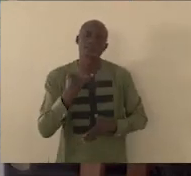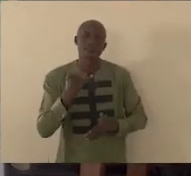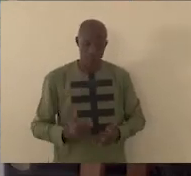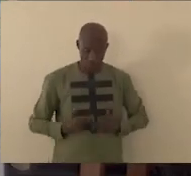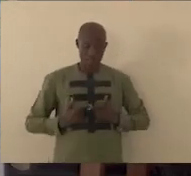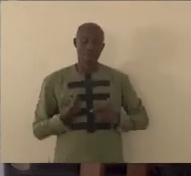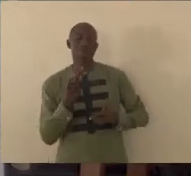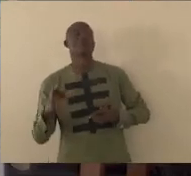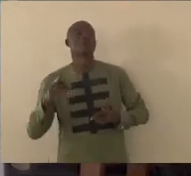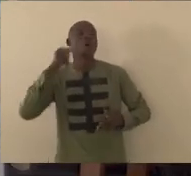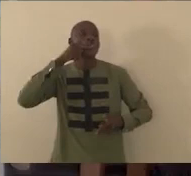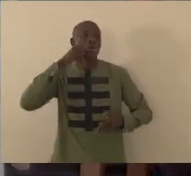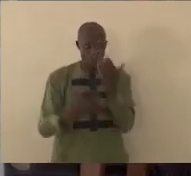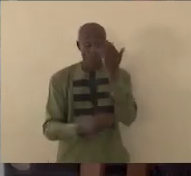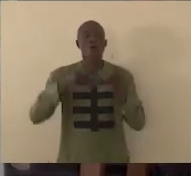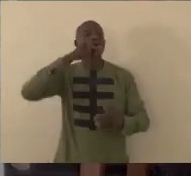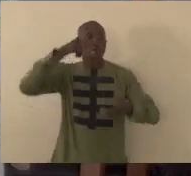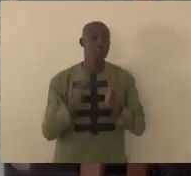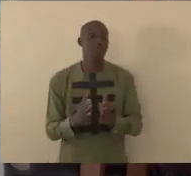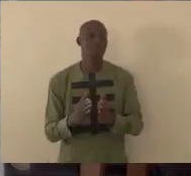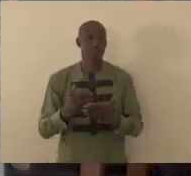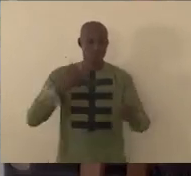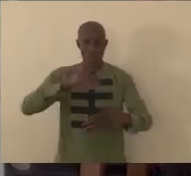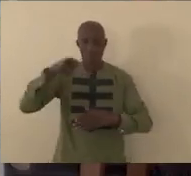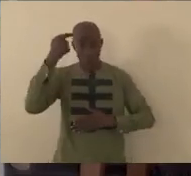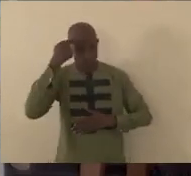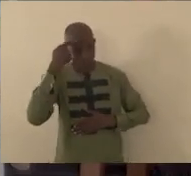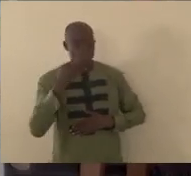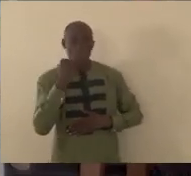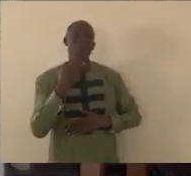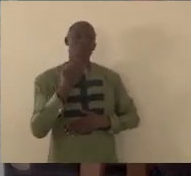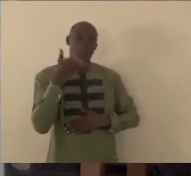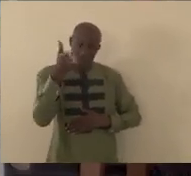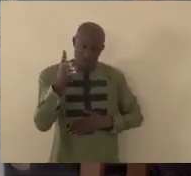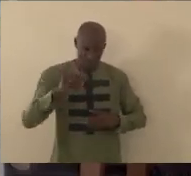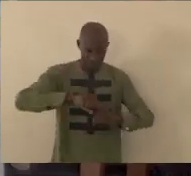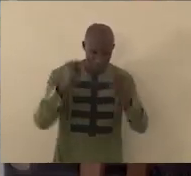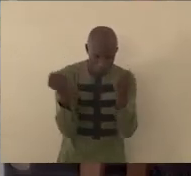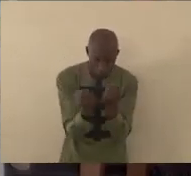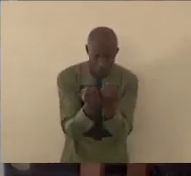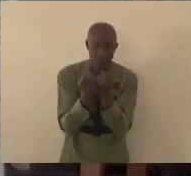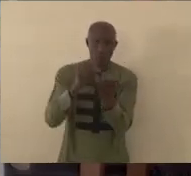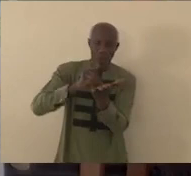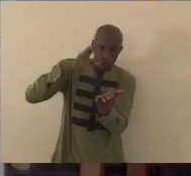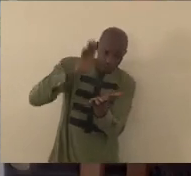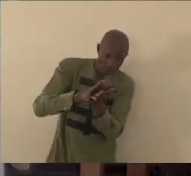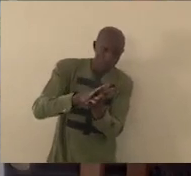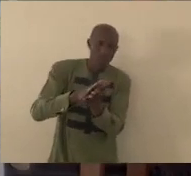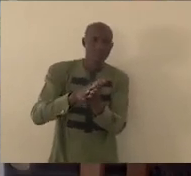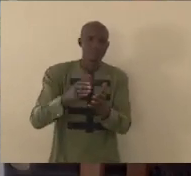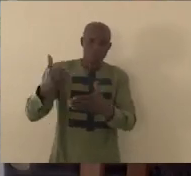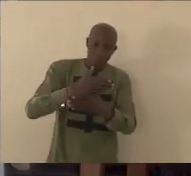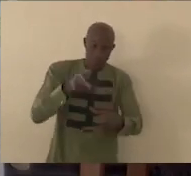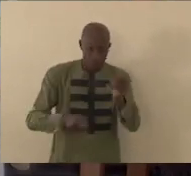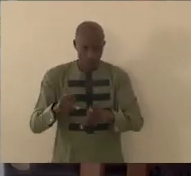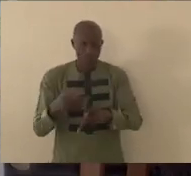of a poor Nigerian worth before the government? Is there really a social contract between the people and their